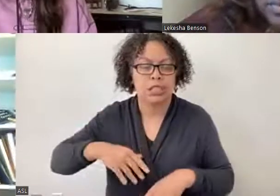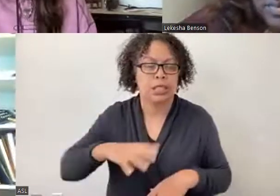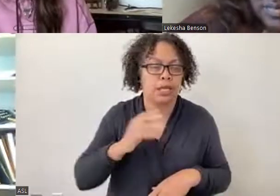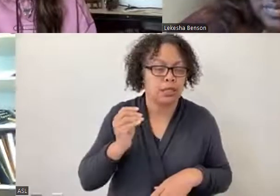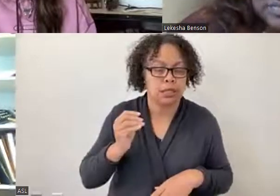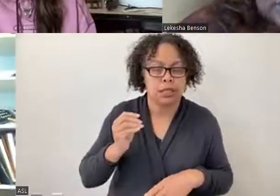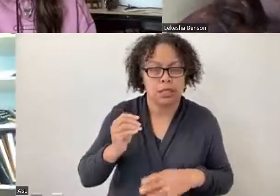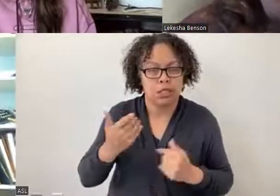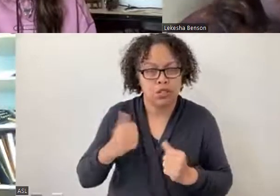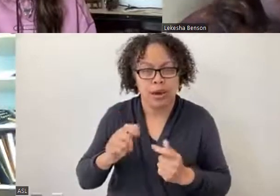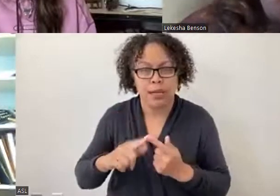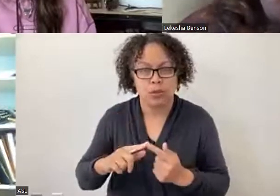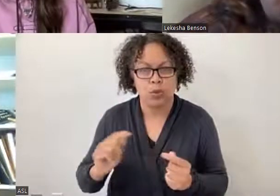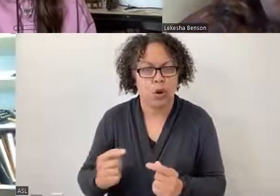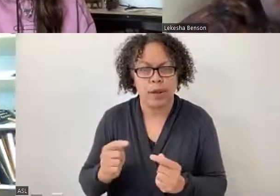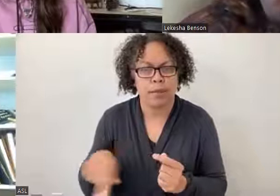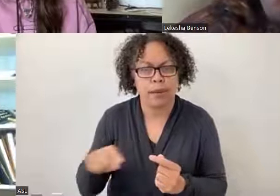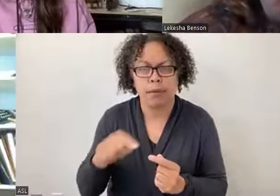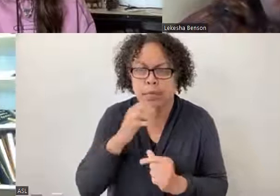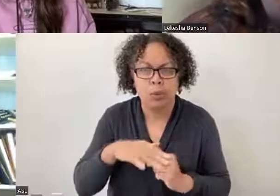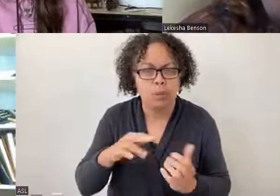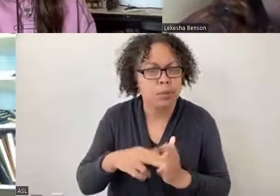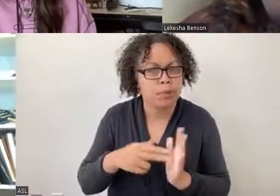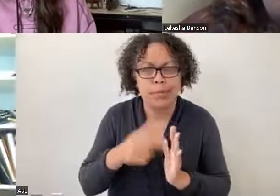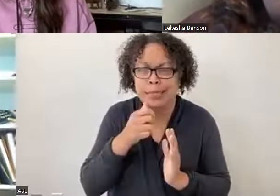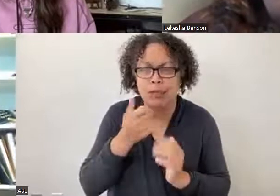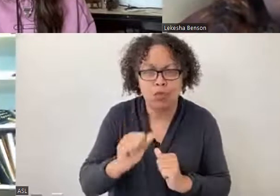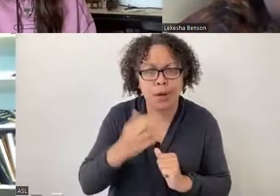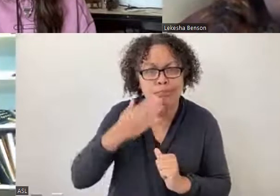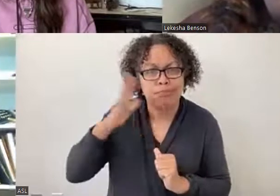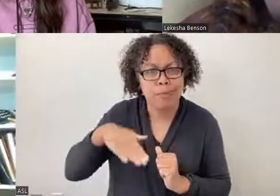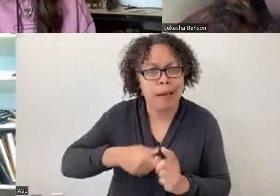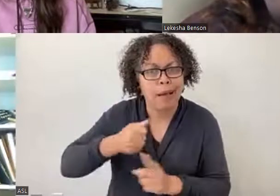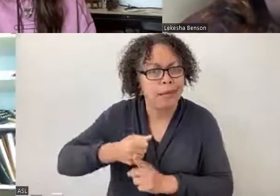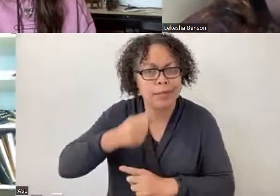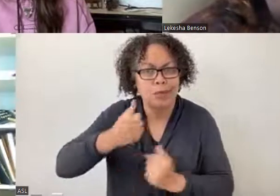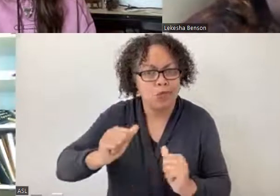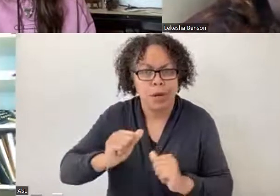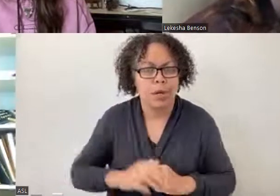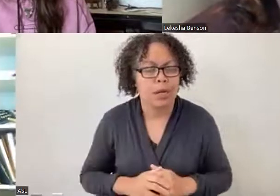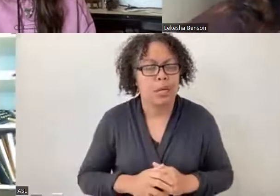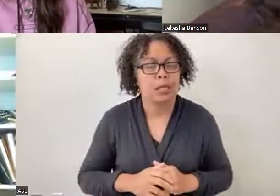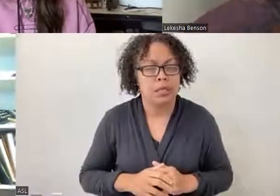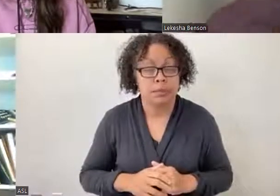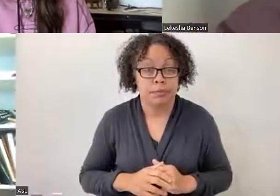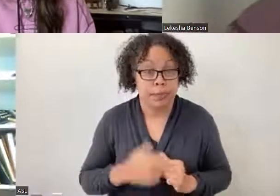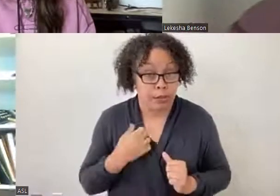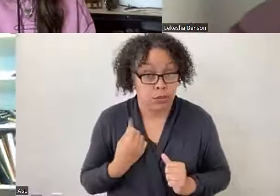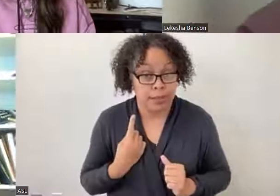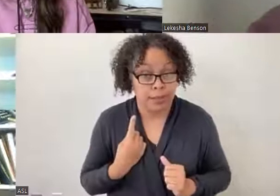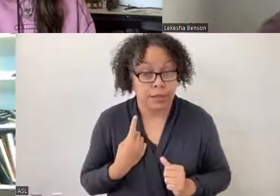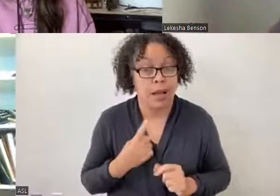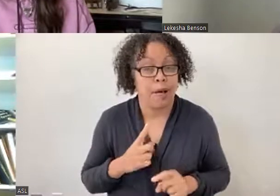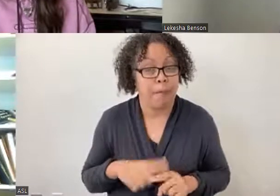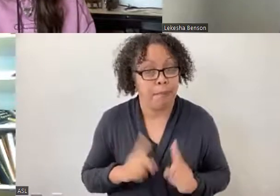we're trying to do harm or be bad or be a bad actor in it. That being said,